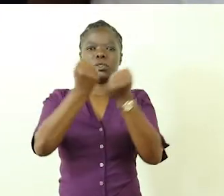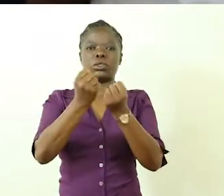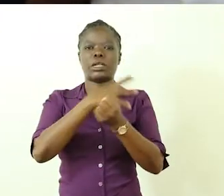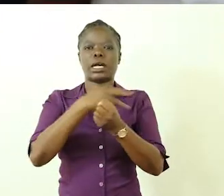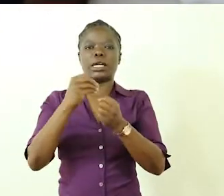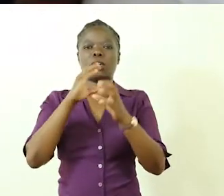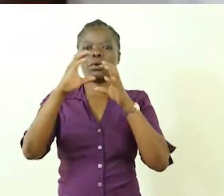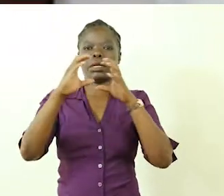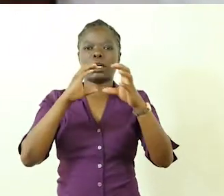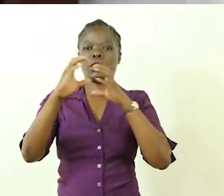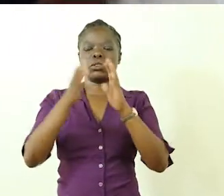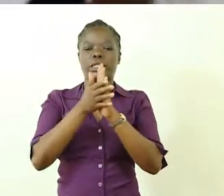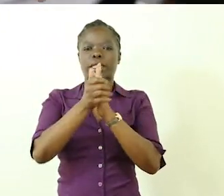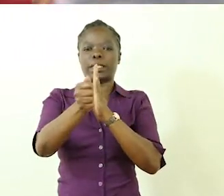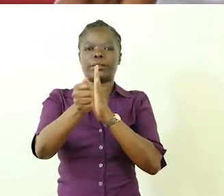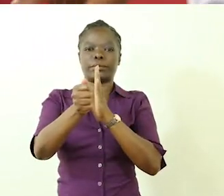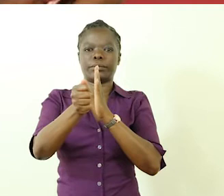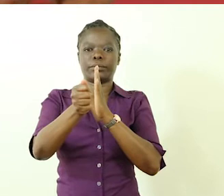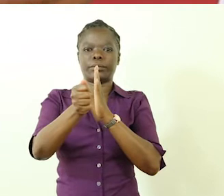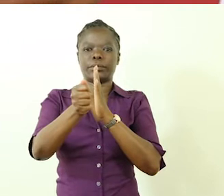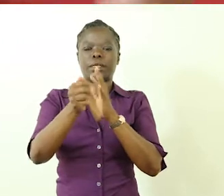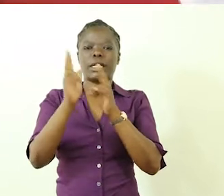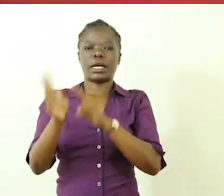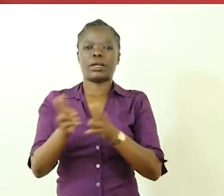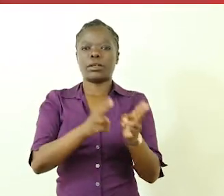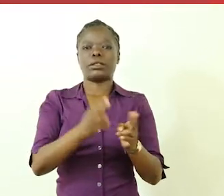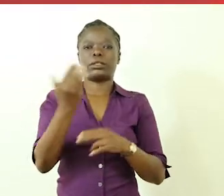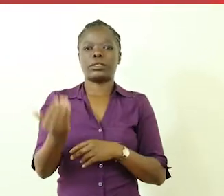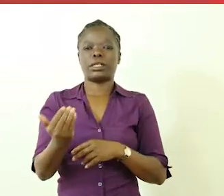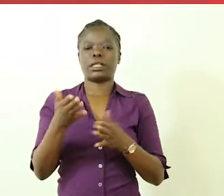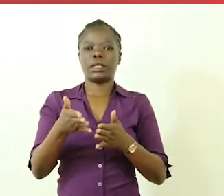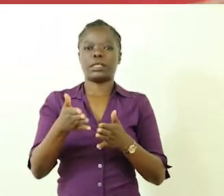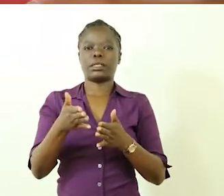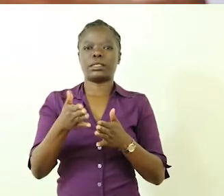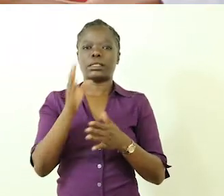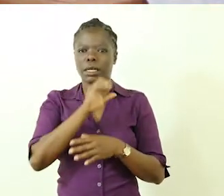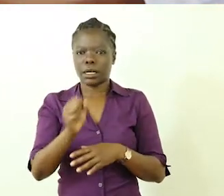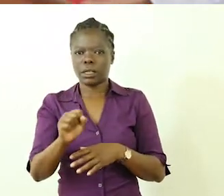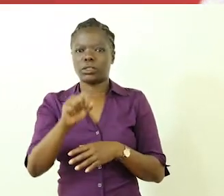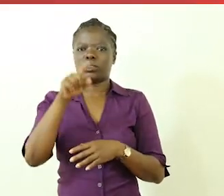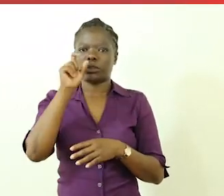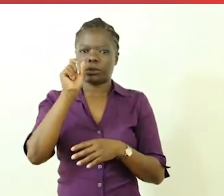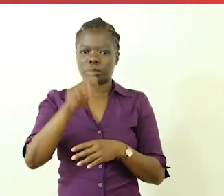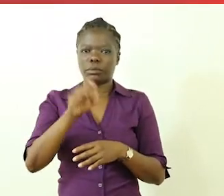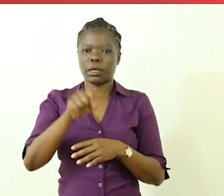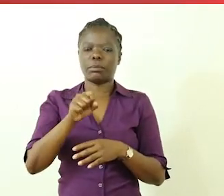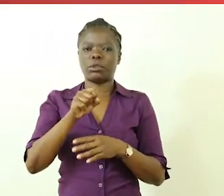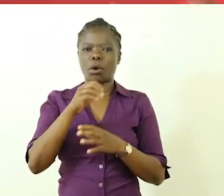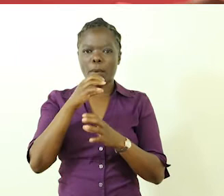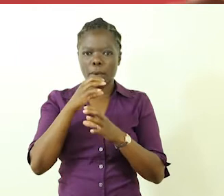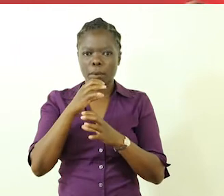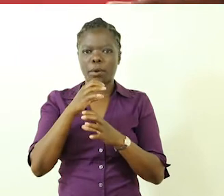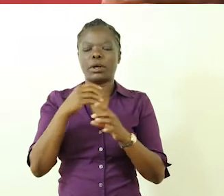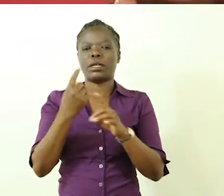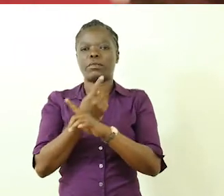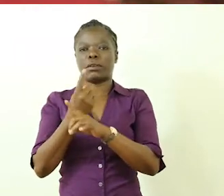Social and communication skills. A regular child at this stage should be able to babble